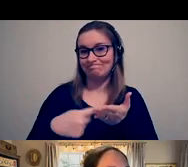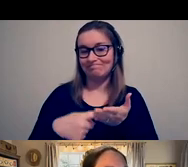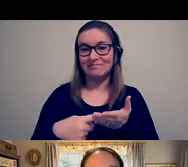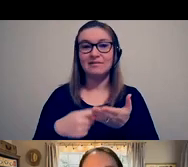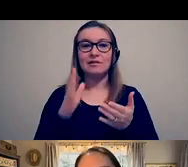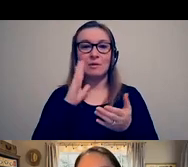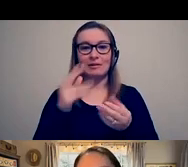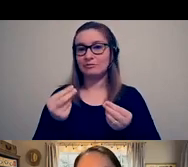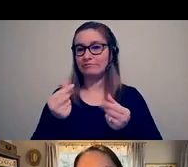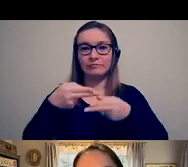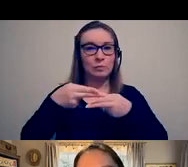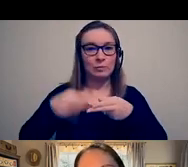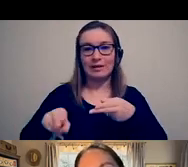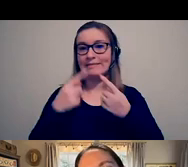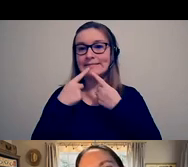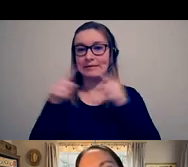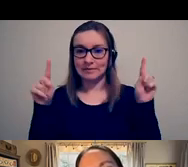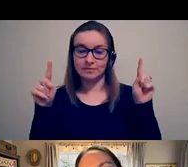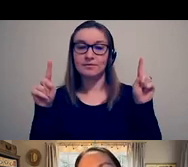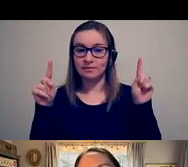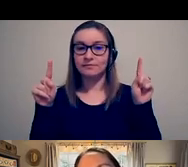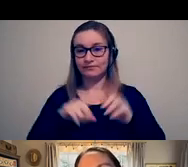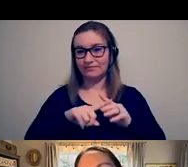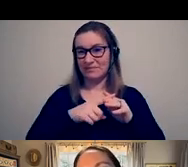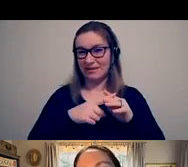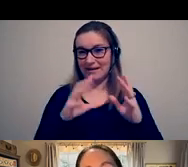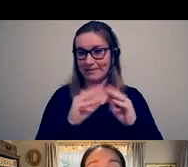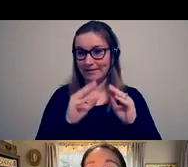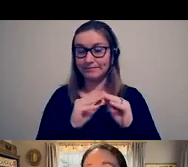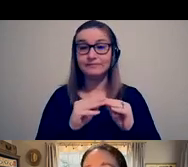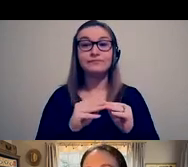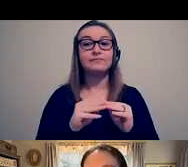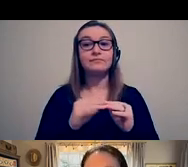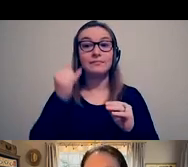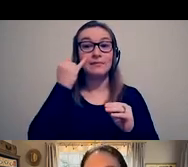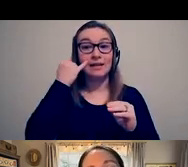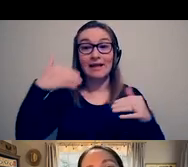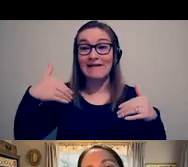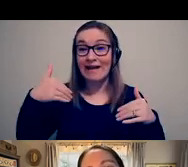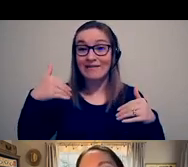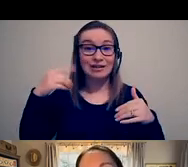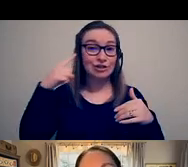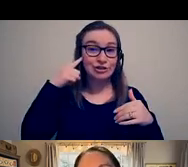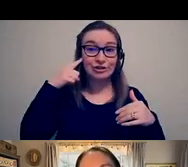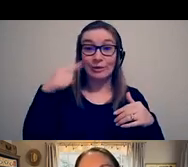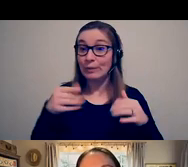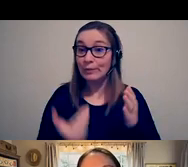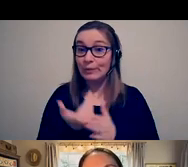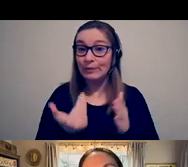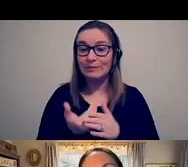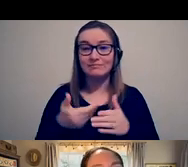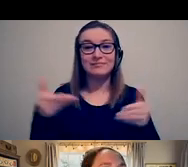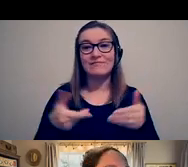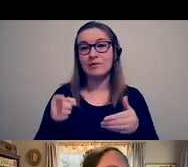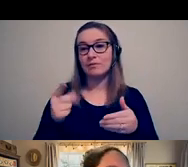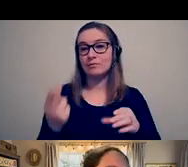do some announcements at the beginning. If you are not, you've not heard yet or you're new, I'd like to invite you to join our Facebook